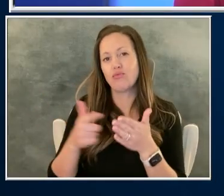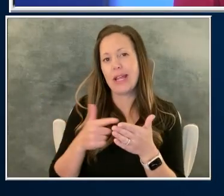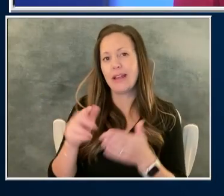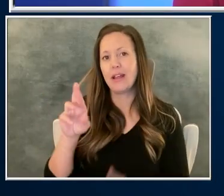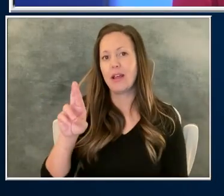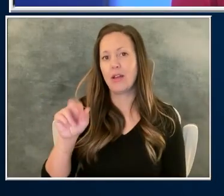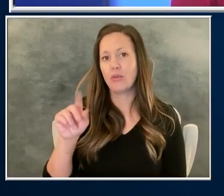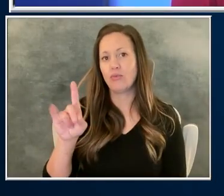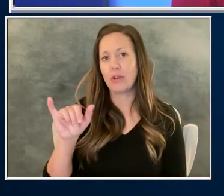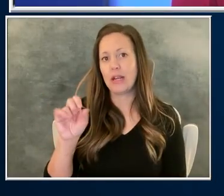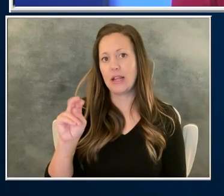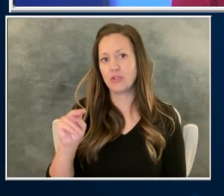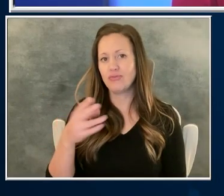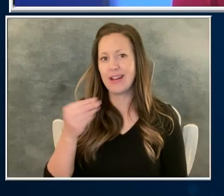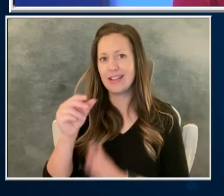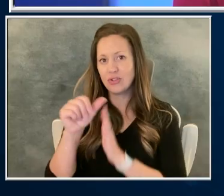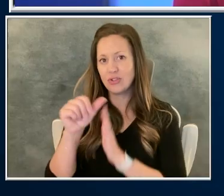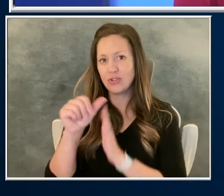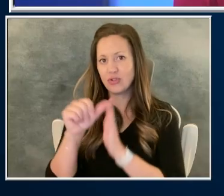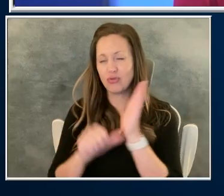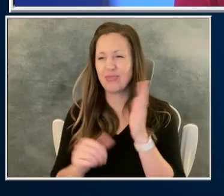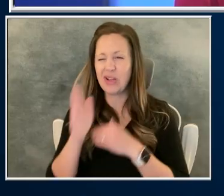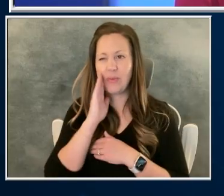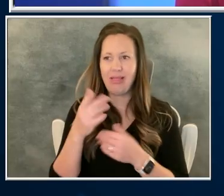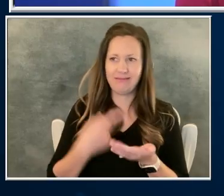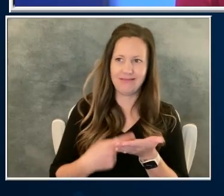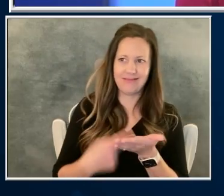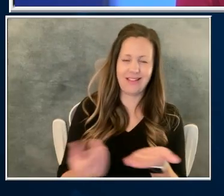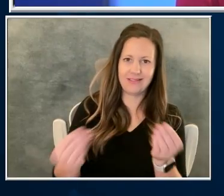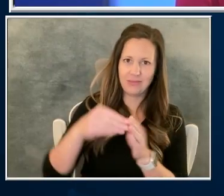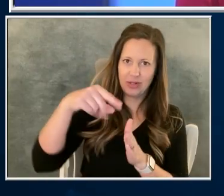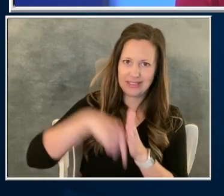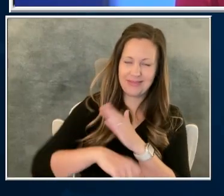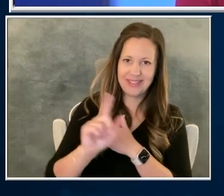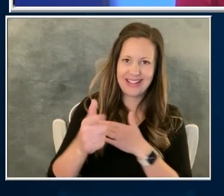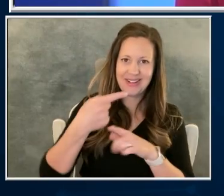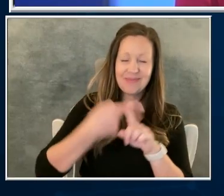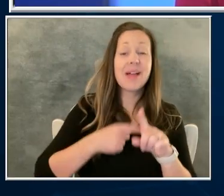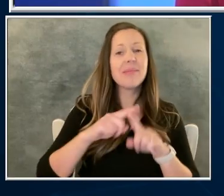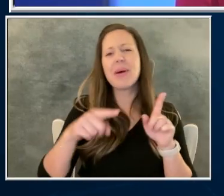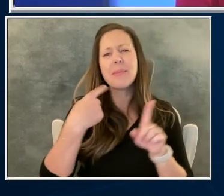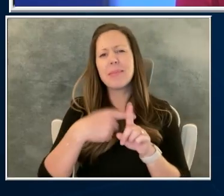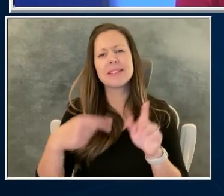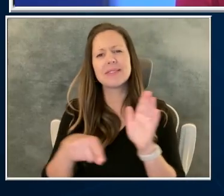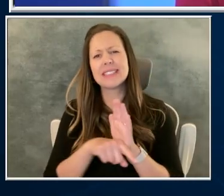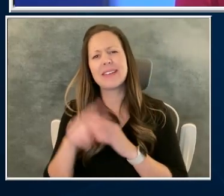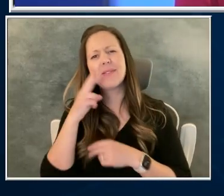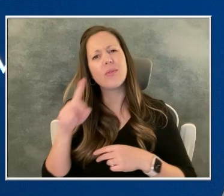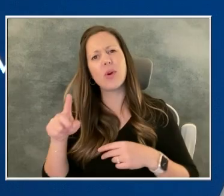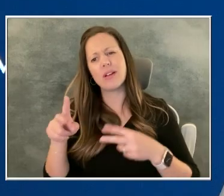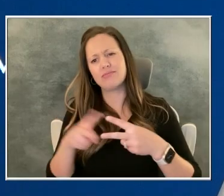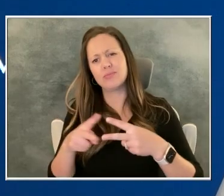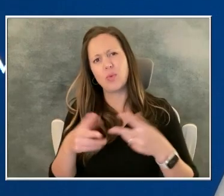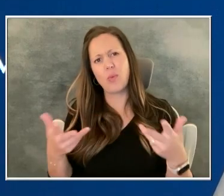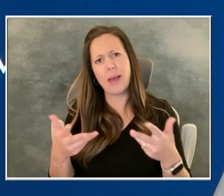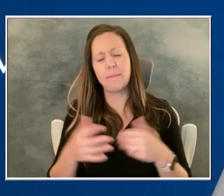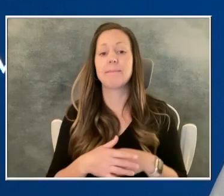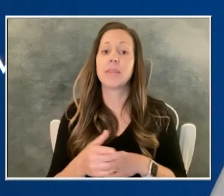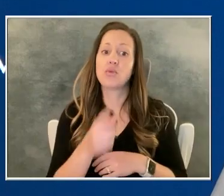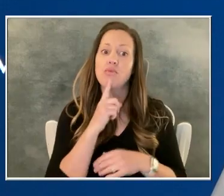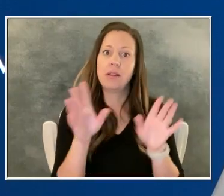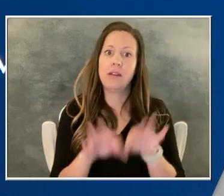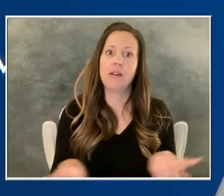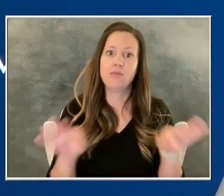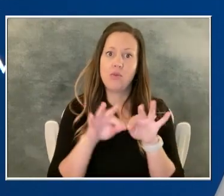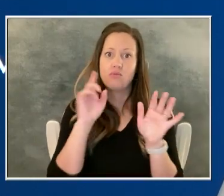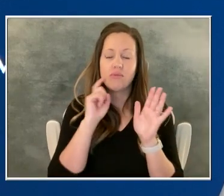depth a little bit later on this month, but what are the biggest pros and cons for those two treatment paths? So first and foremost, it's important to recognize that both treatments